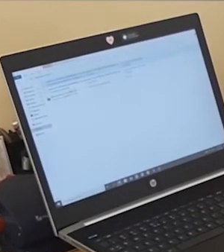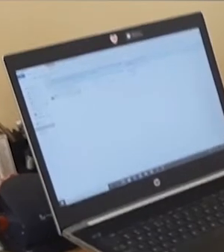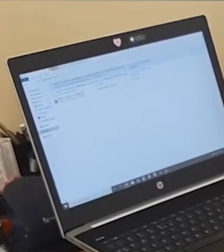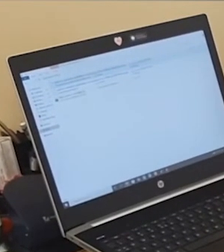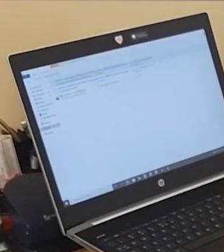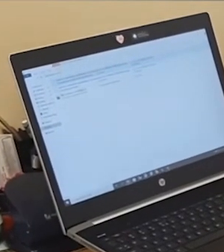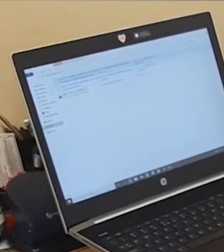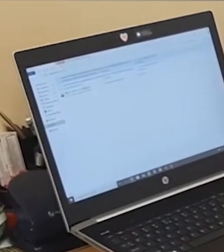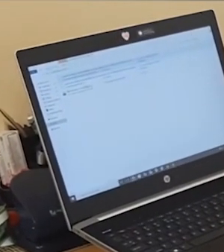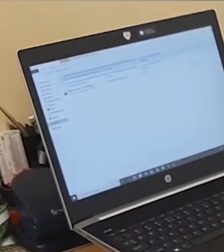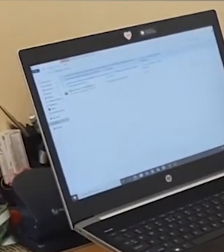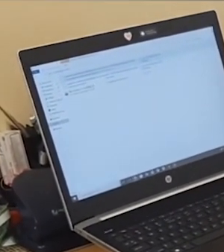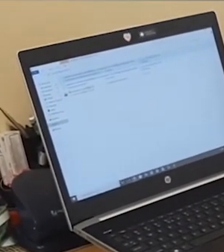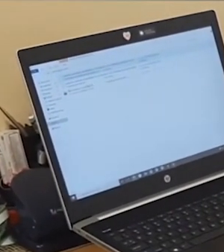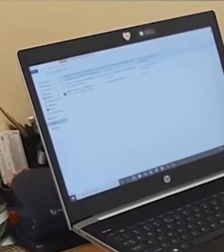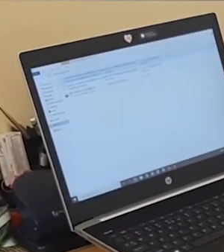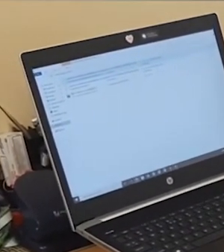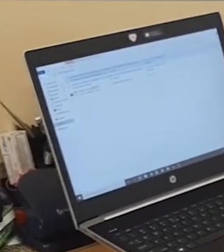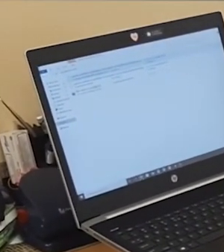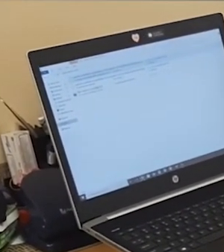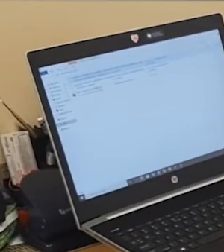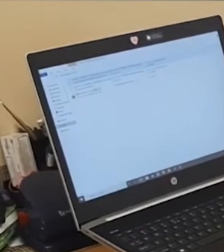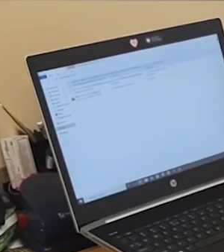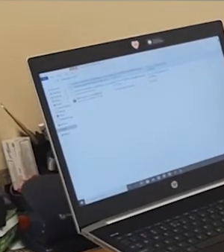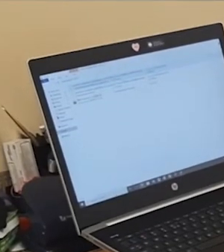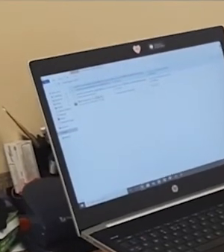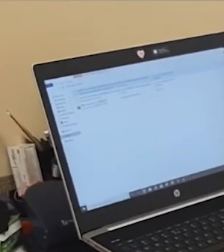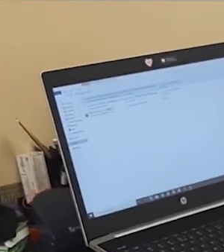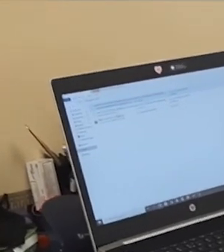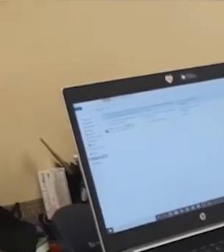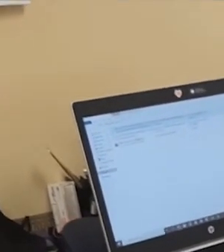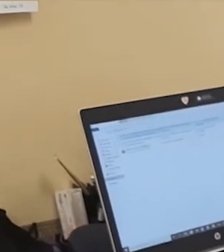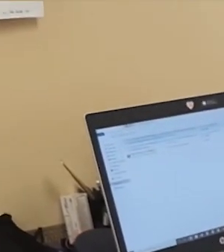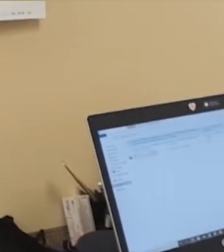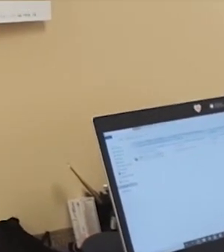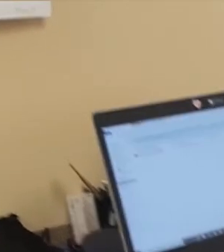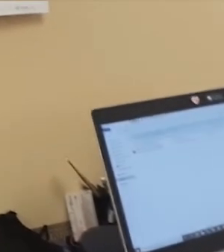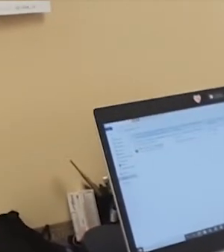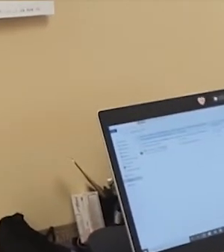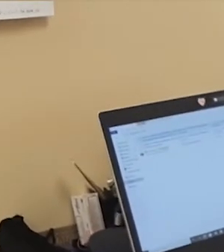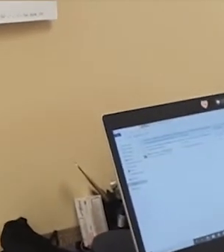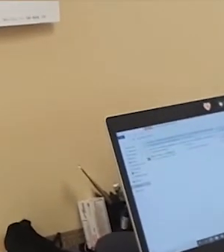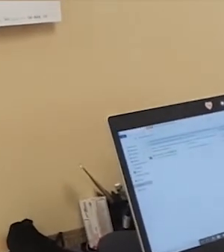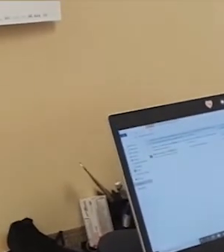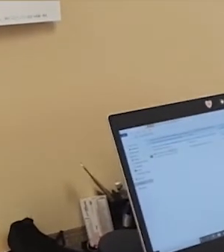Good morning. I'm Mrs. Vries. I'm the circuit inspector responsible for Circuit 1.